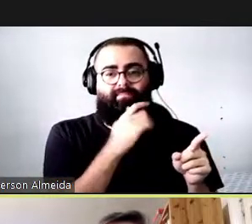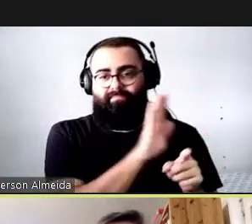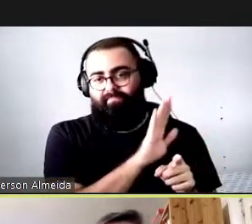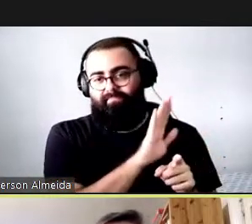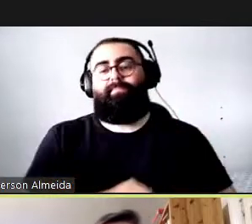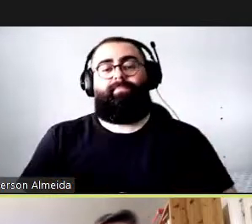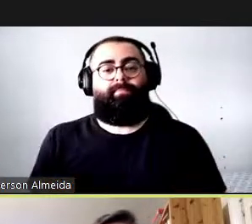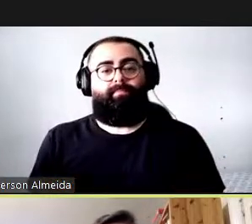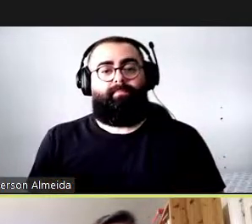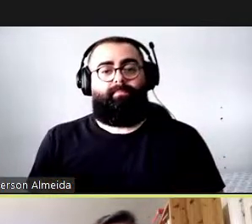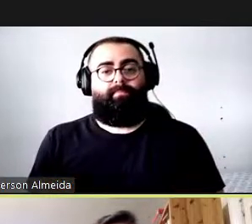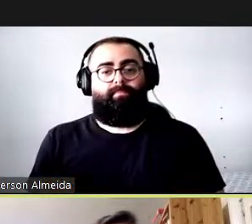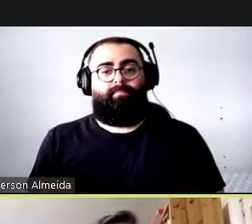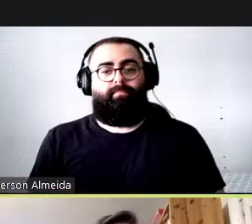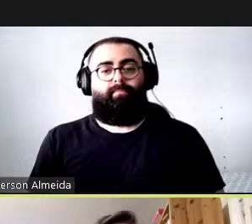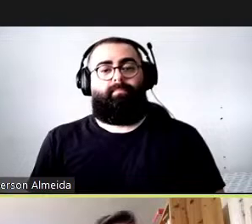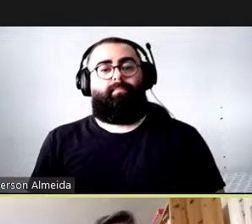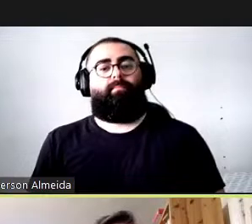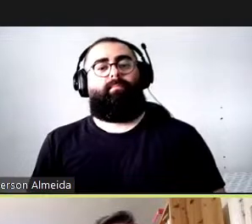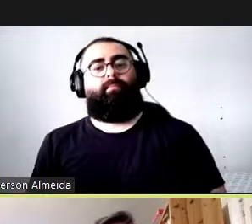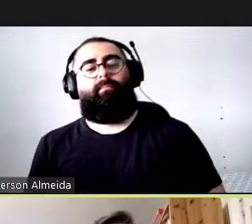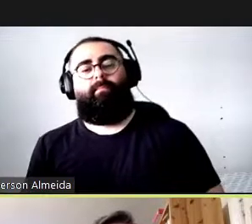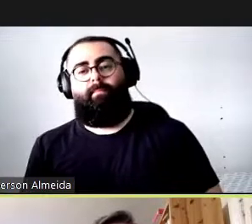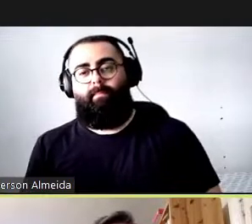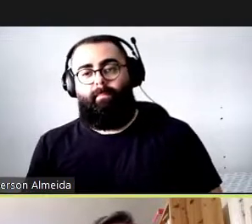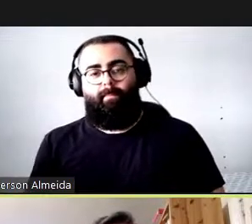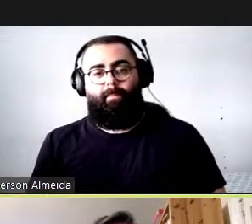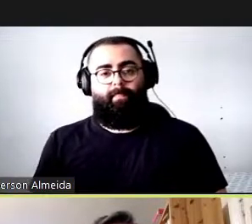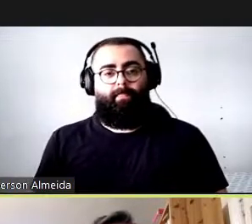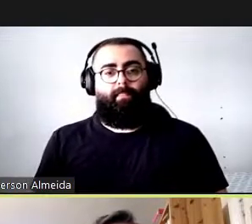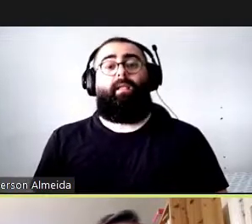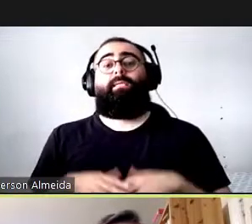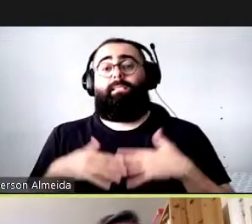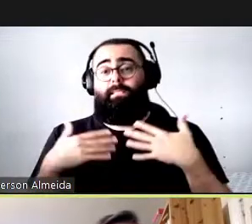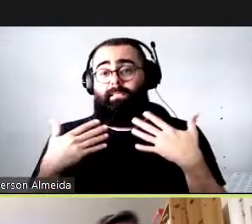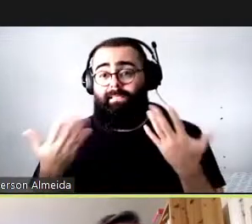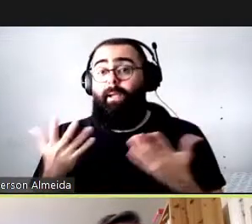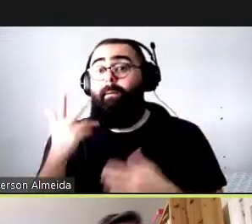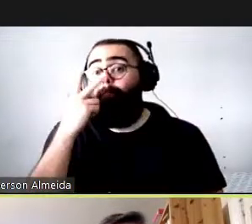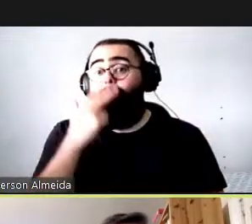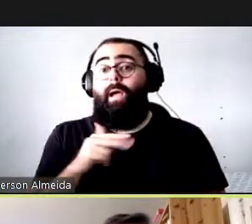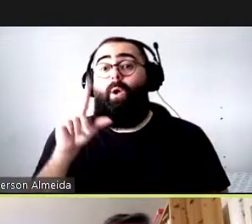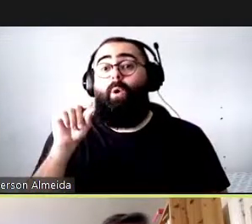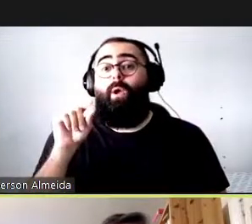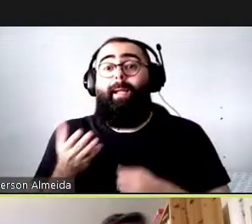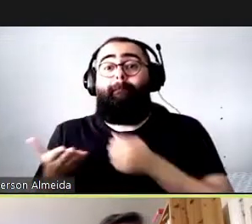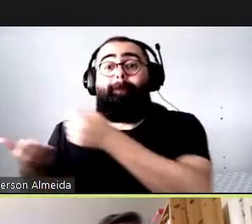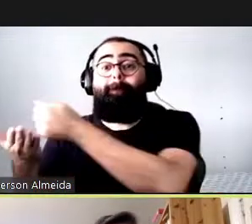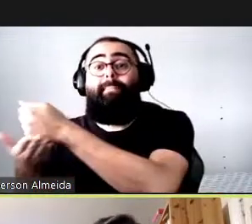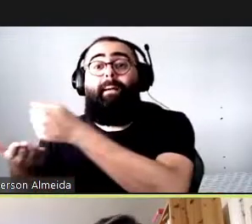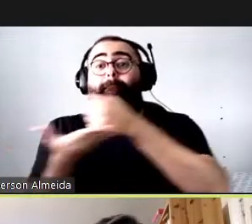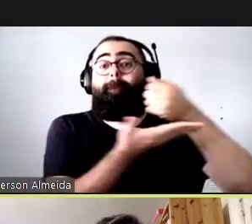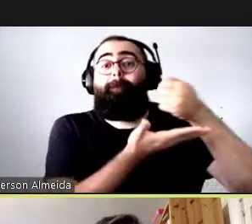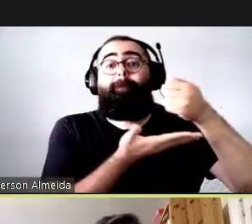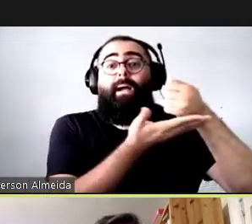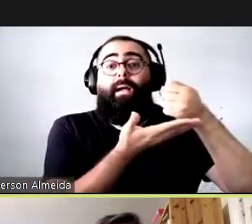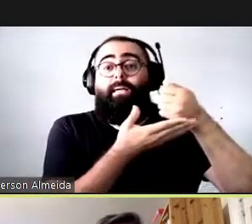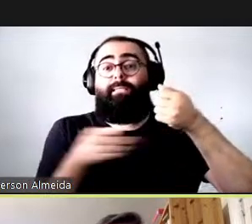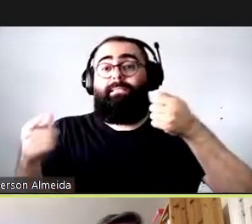So that means that to some extent, the structural primitives of the language are going to be a bit